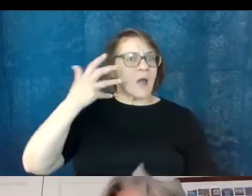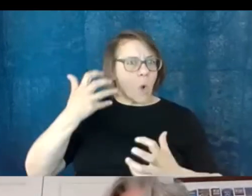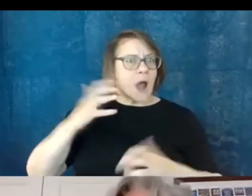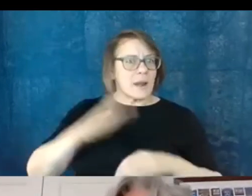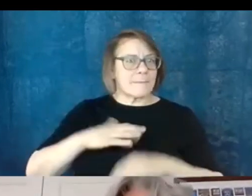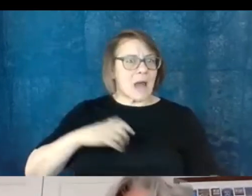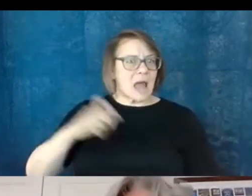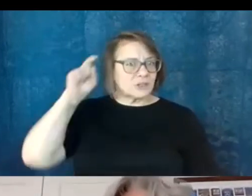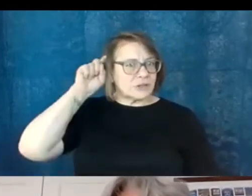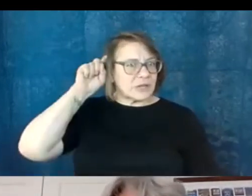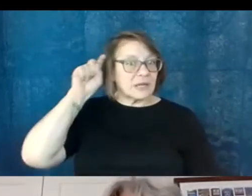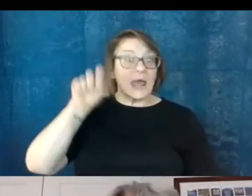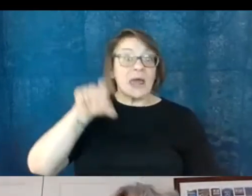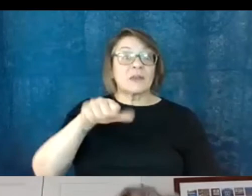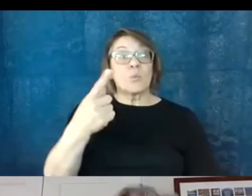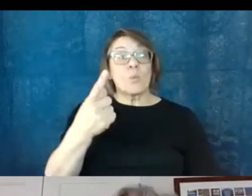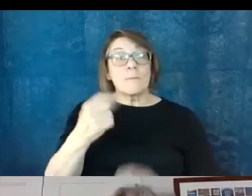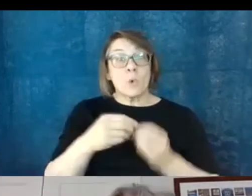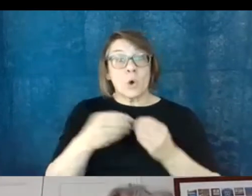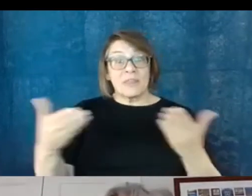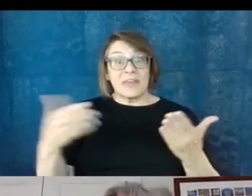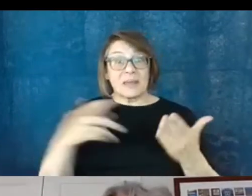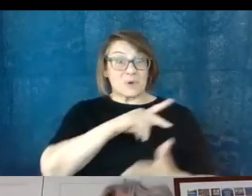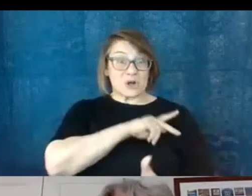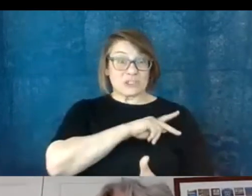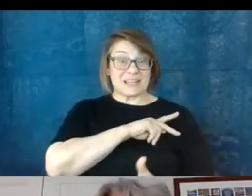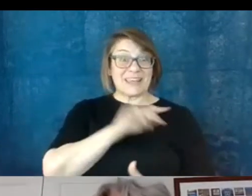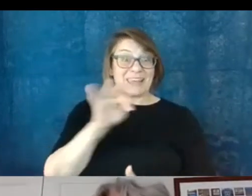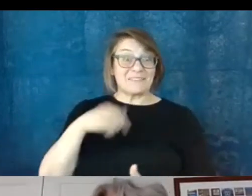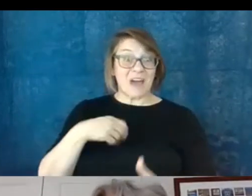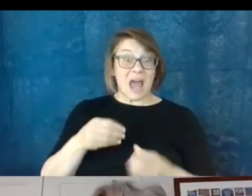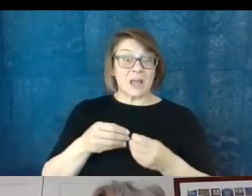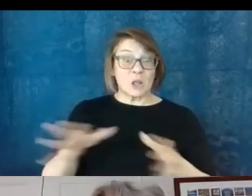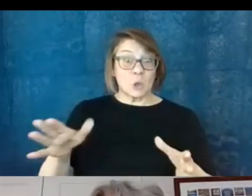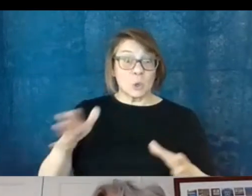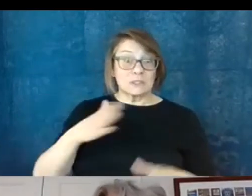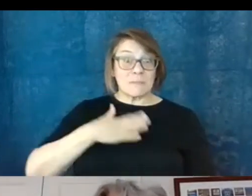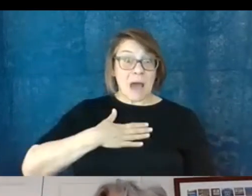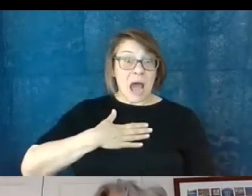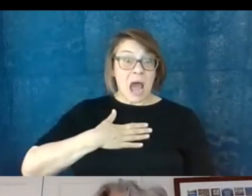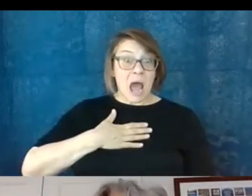And the other thing I'll just say personally is that if I lose my